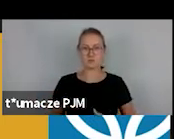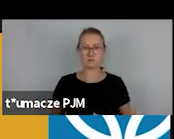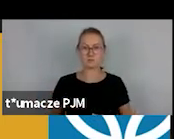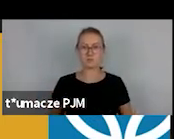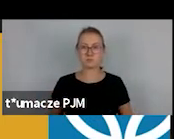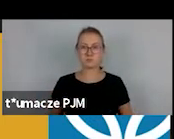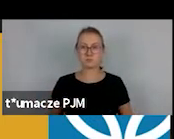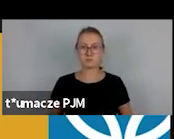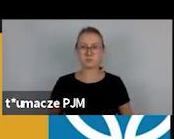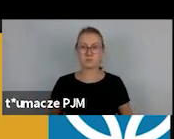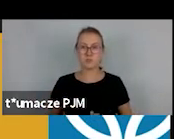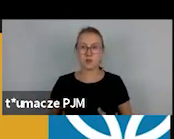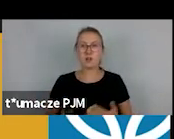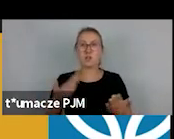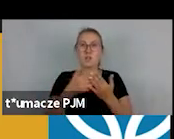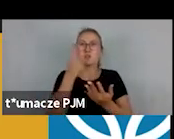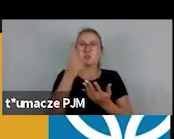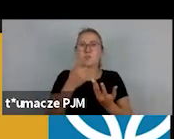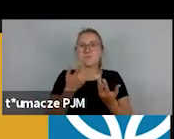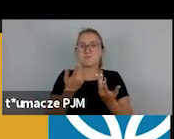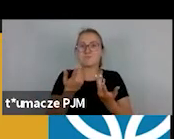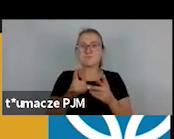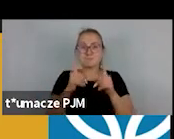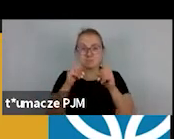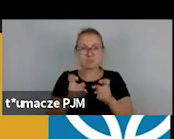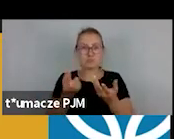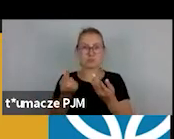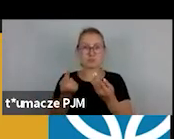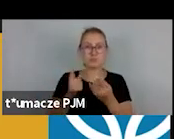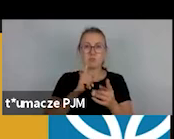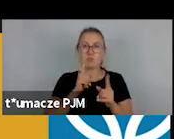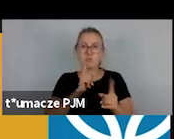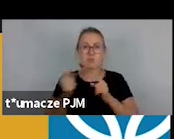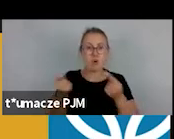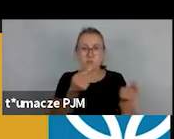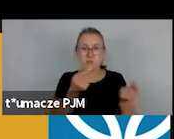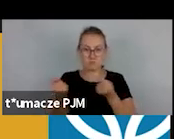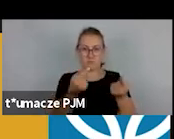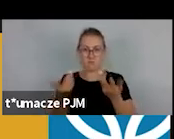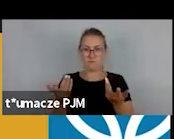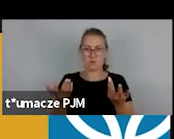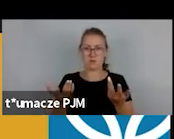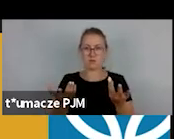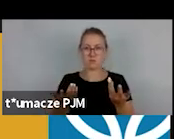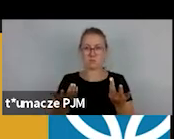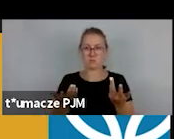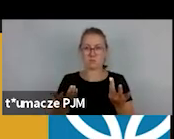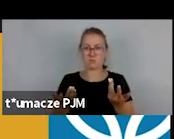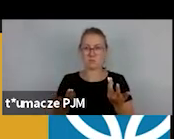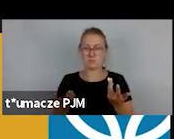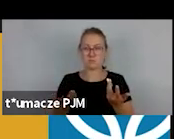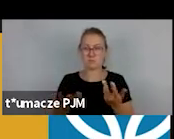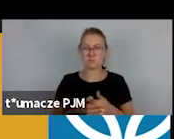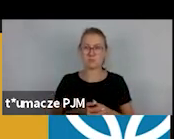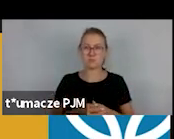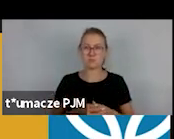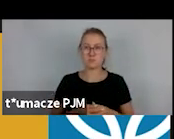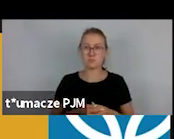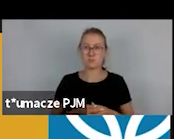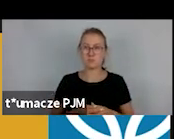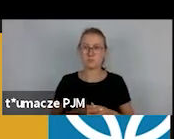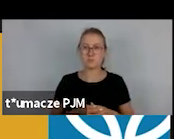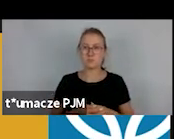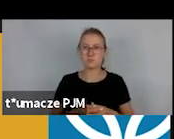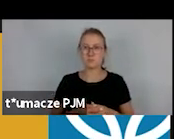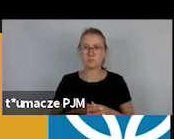so I was usually not the person who ran workshops in South Africa because I'm not the right person to. And